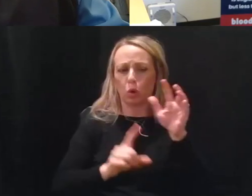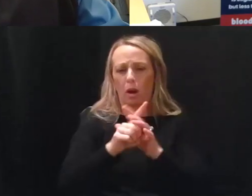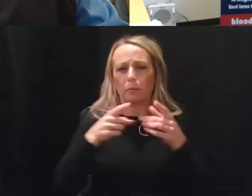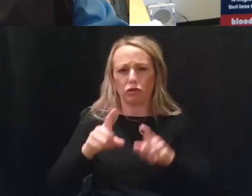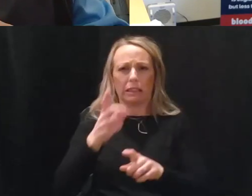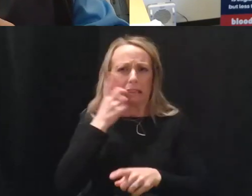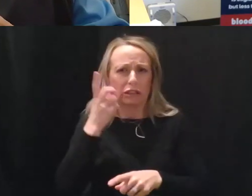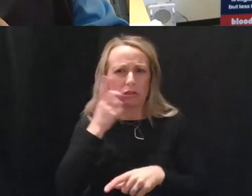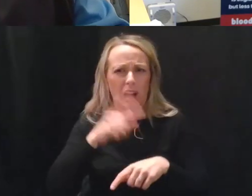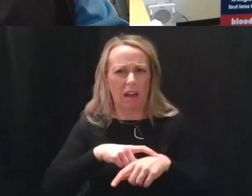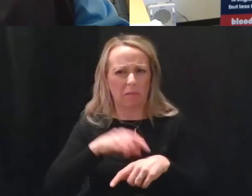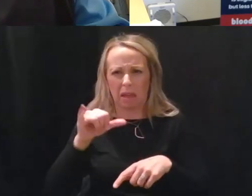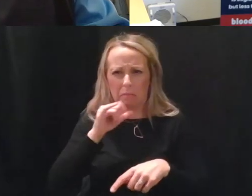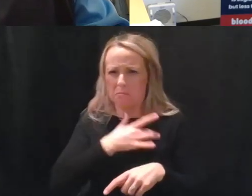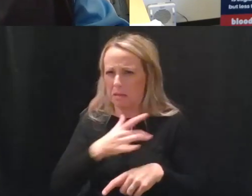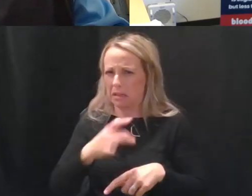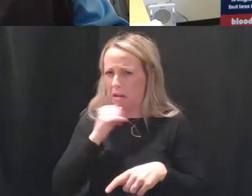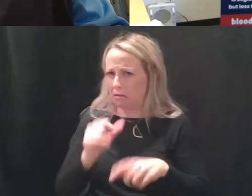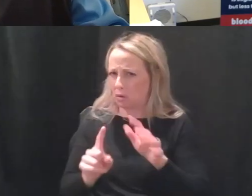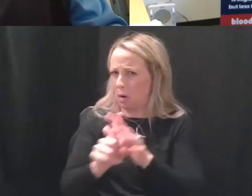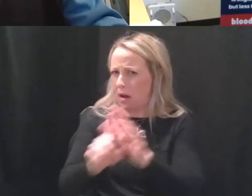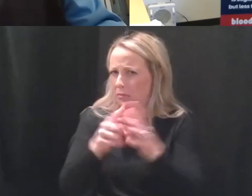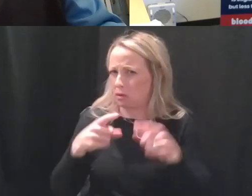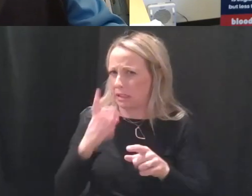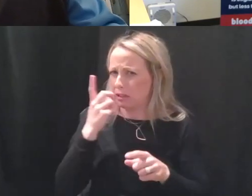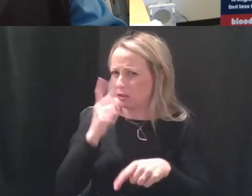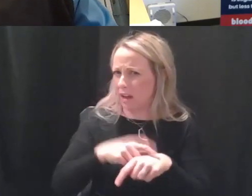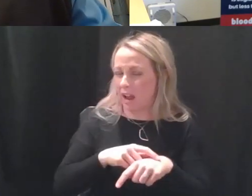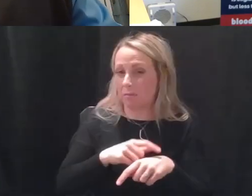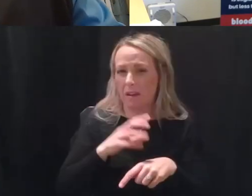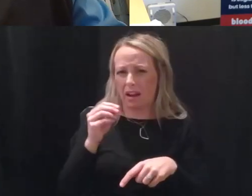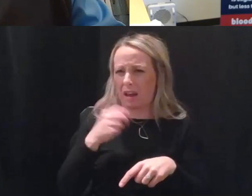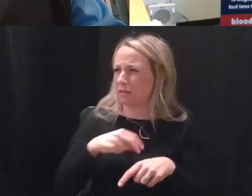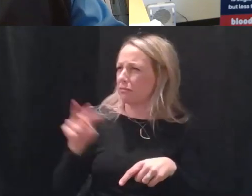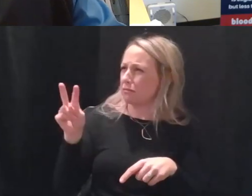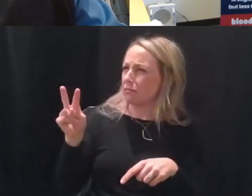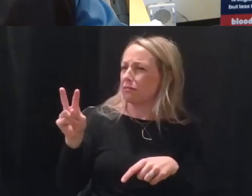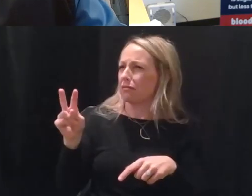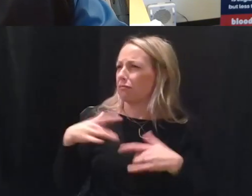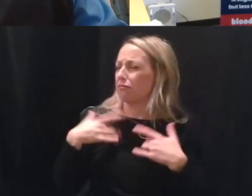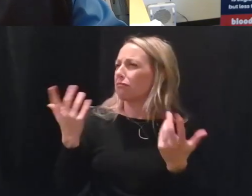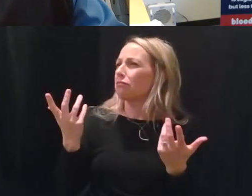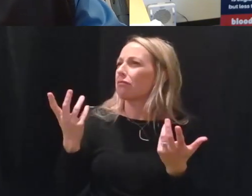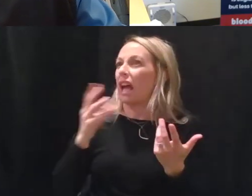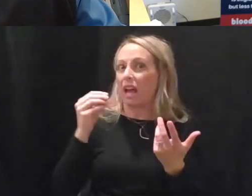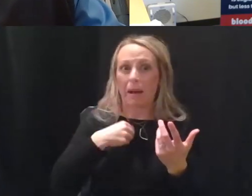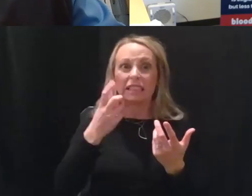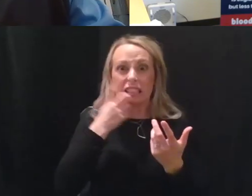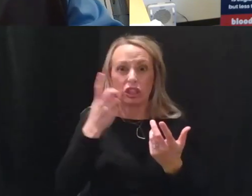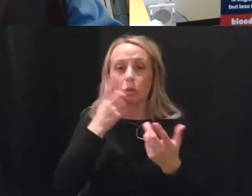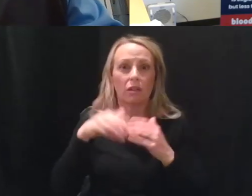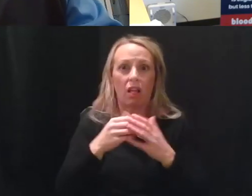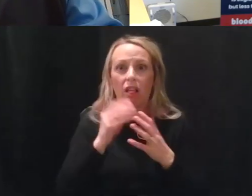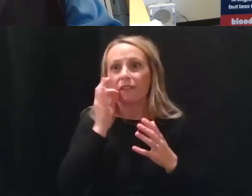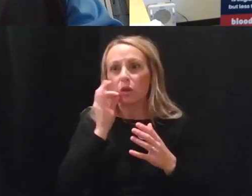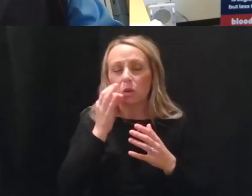So I started eating, and I was eating pineapple, and I was squinting because it's like bitter. And he grabbed my arm and says, "You're going to